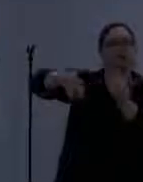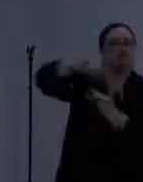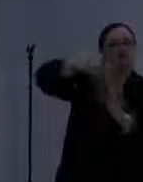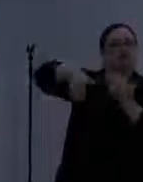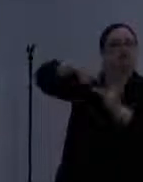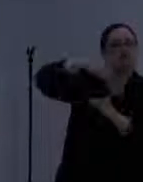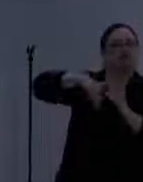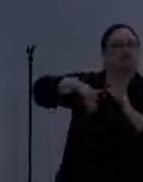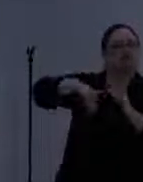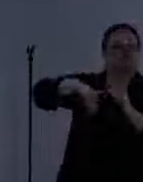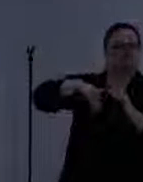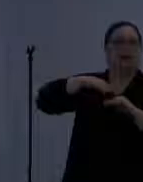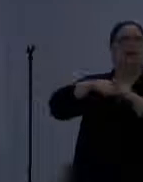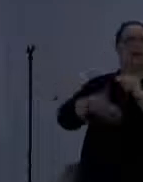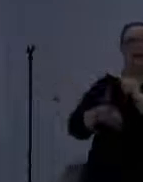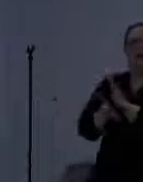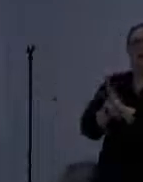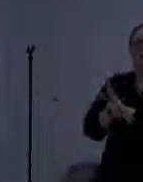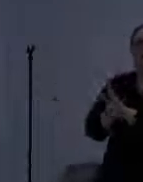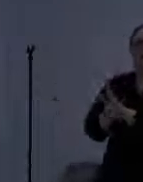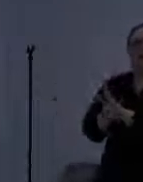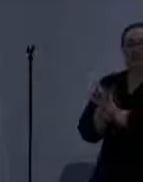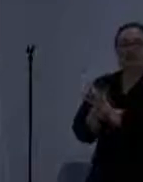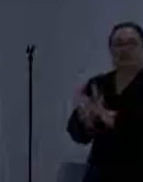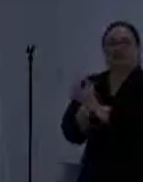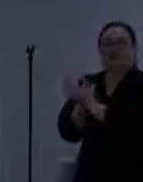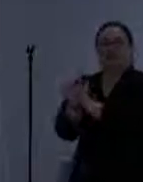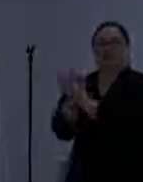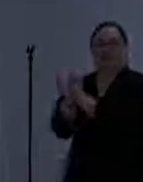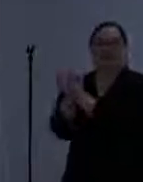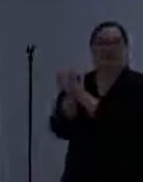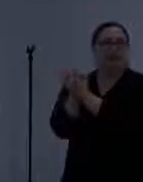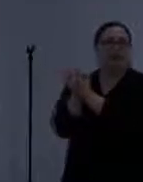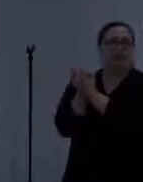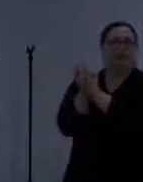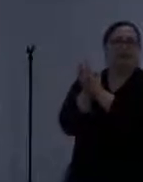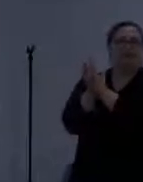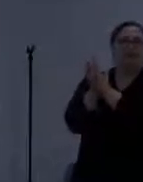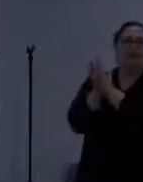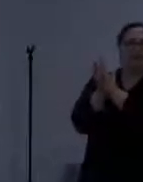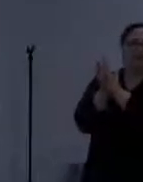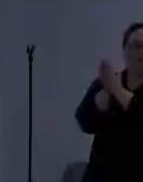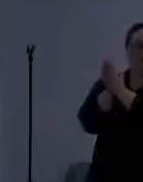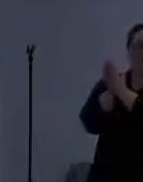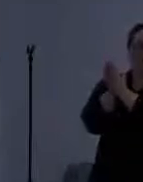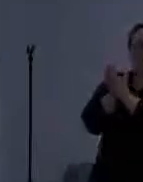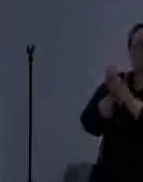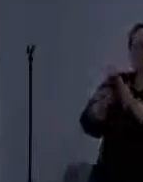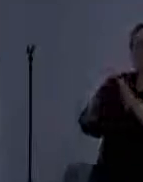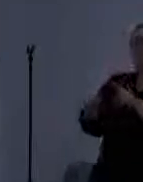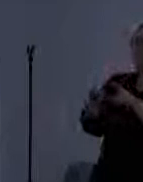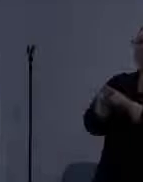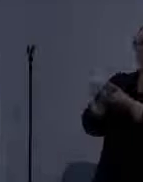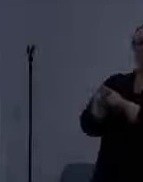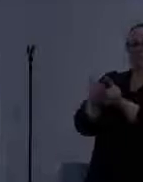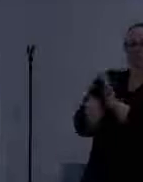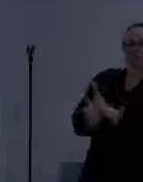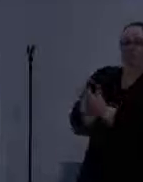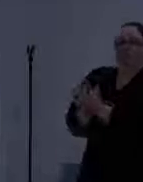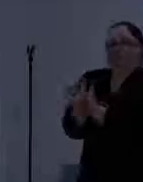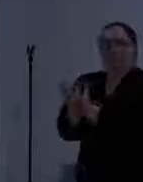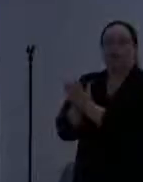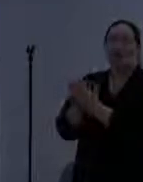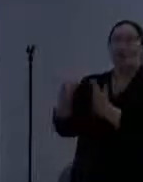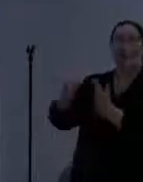Undue influence, so trying to convince people, psychosocial restraint. So, but they are listed on the